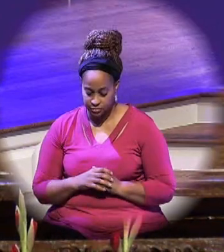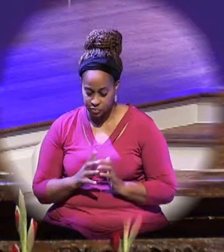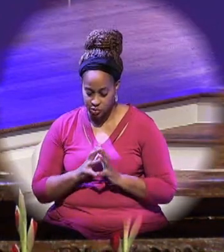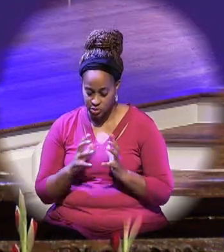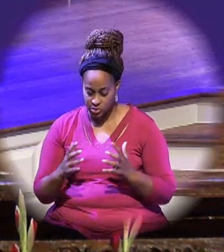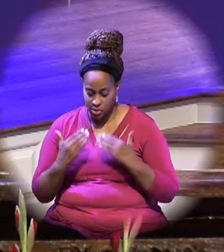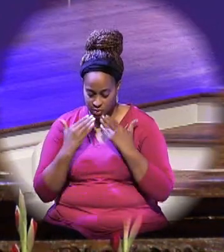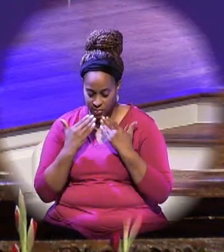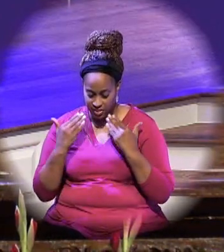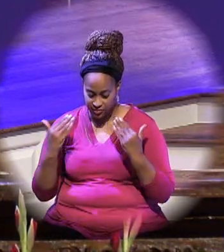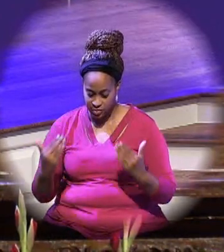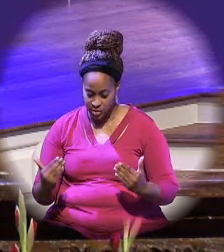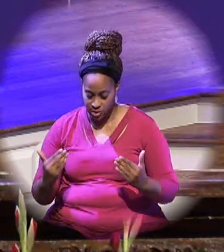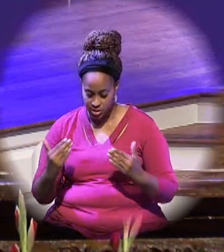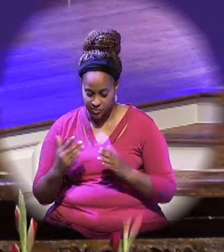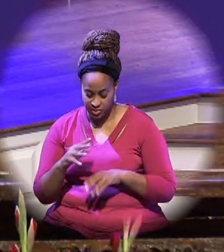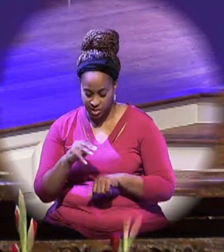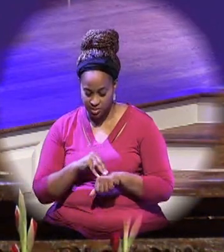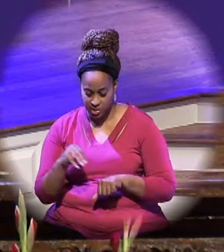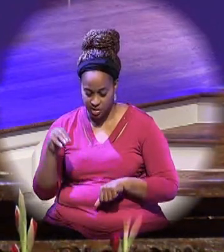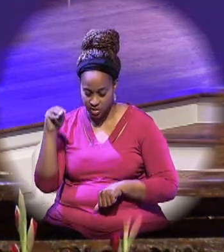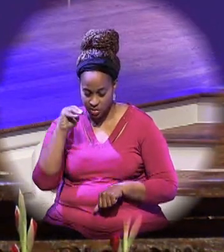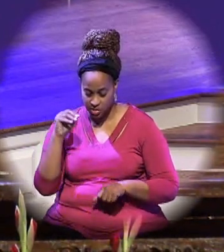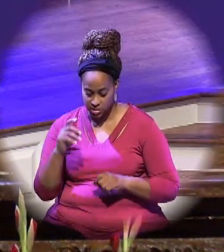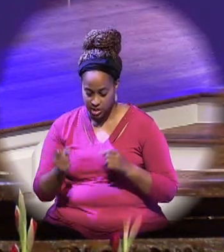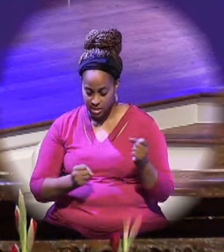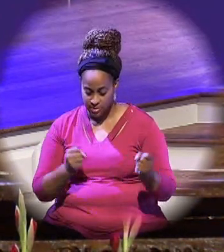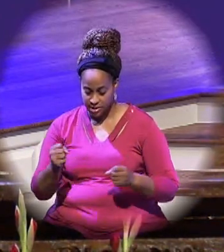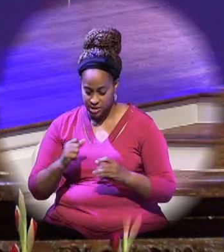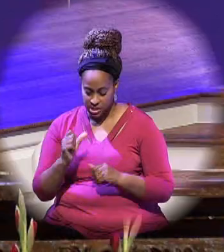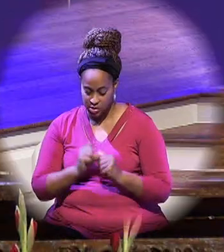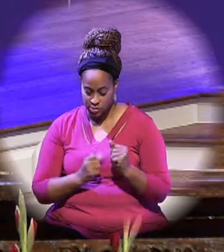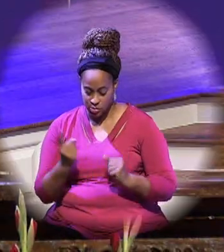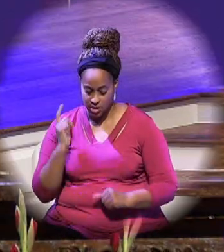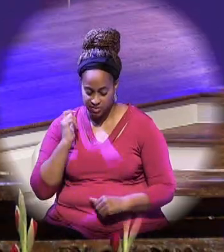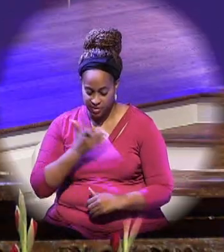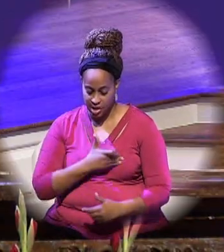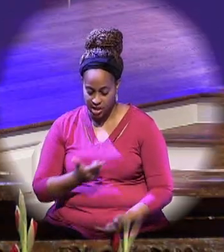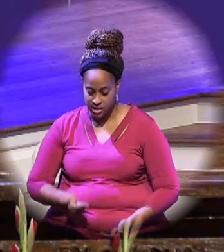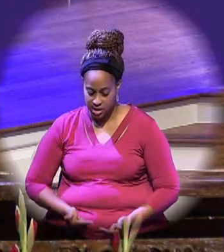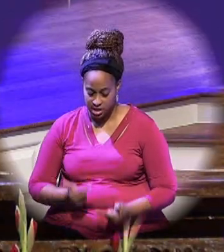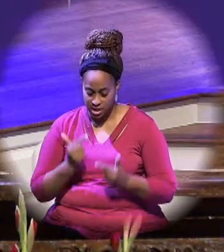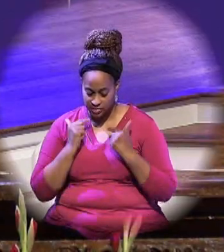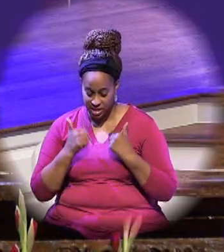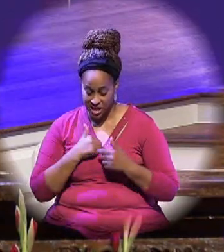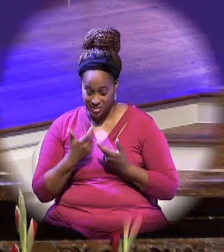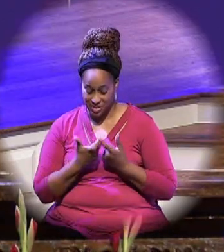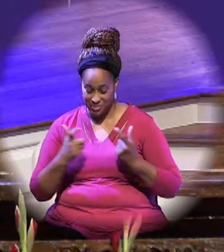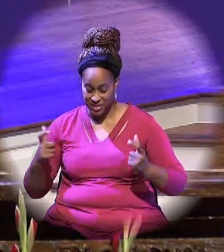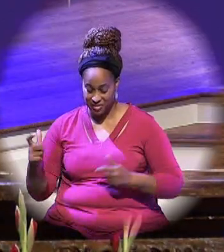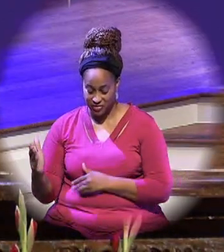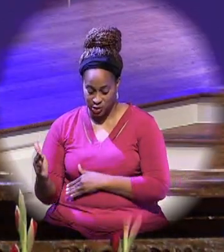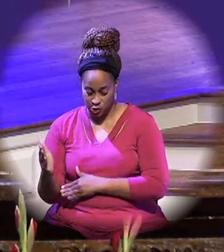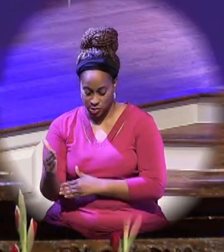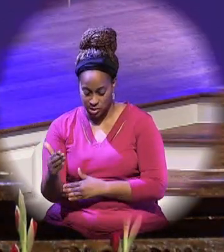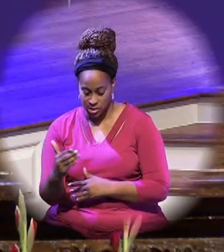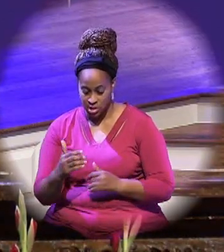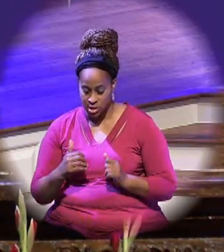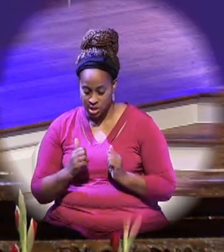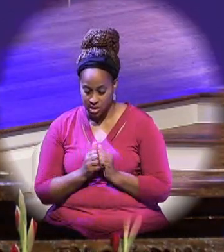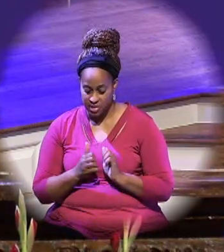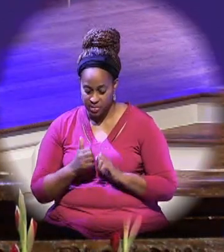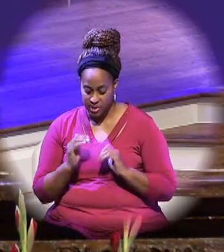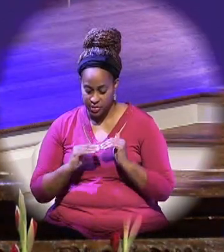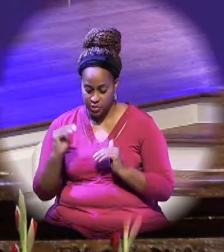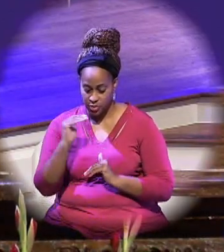grateful for the miracle that you place in each one of our lives. Lord, not with big fish, but with an even